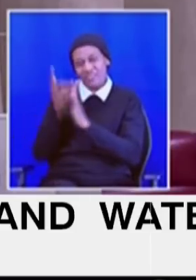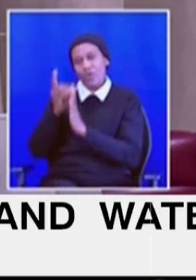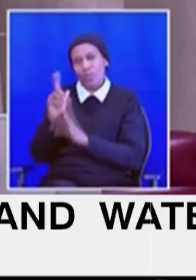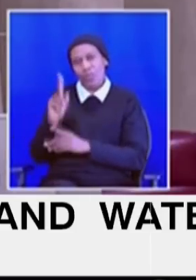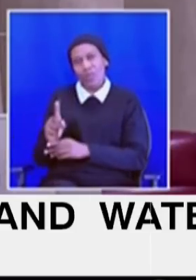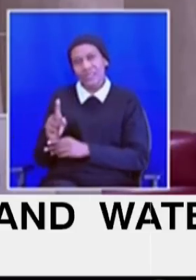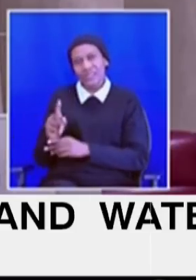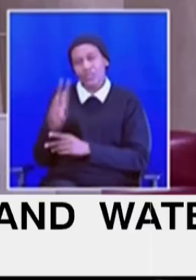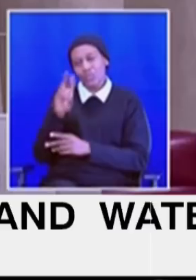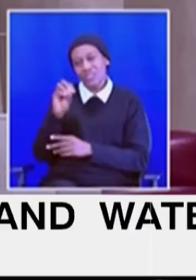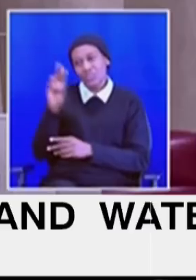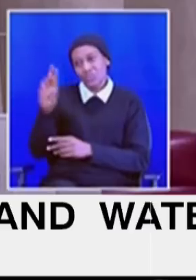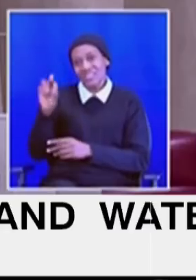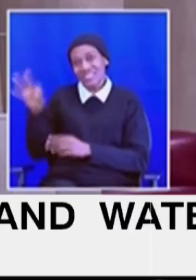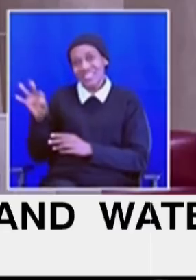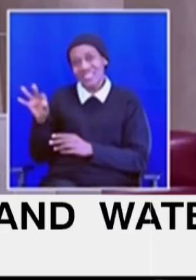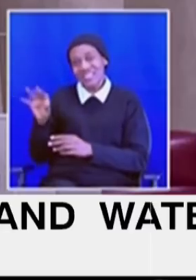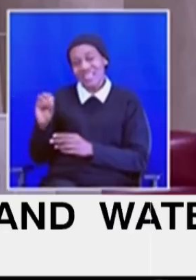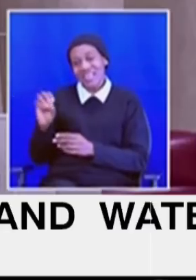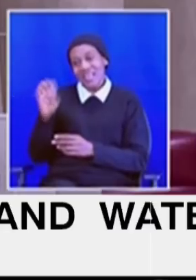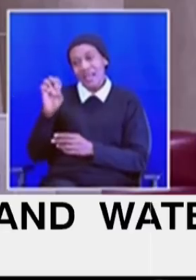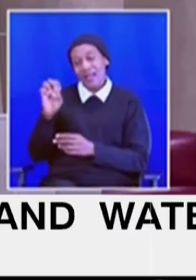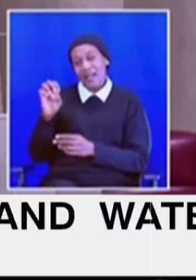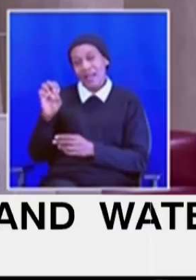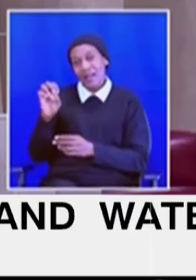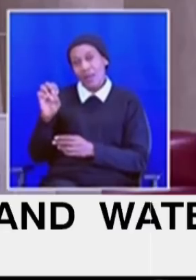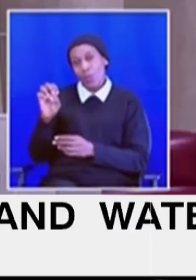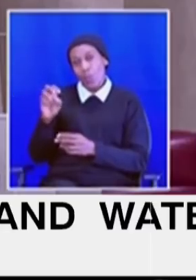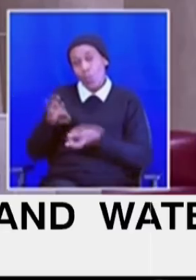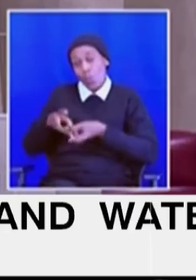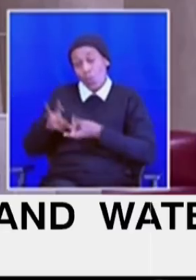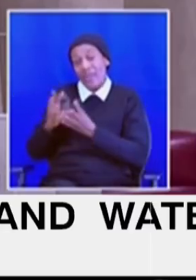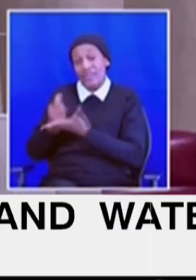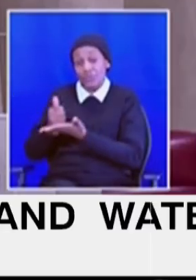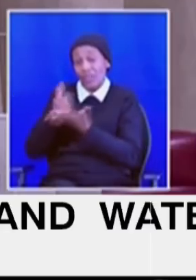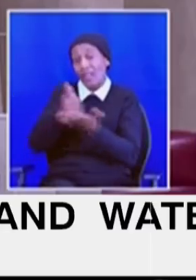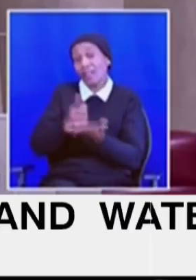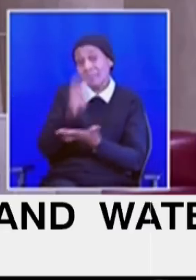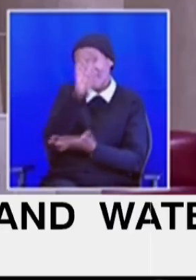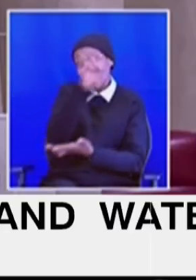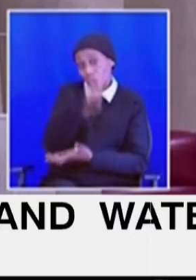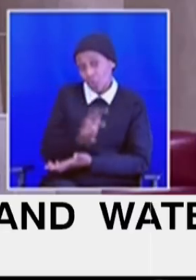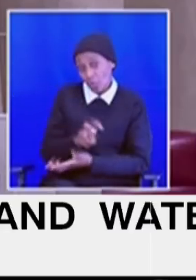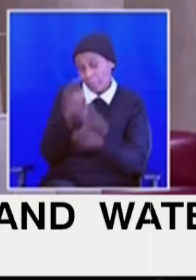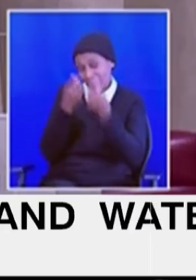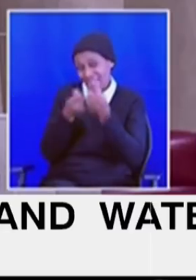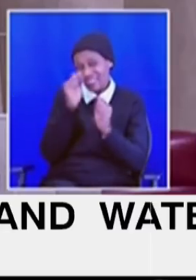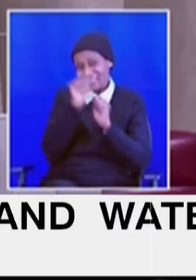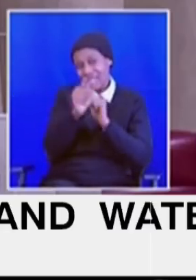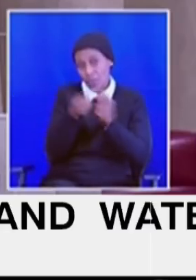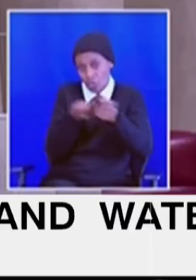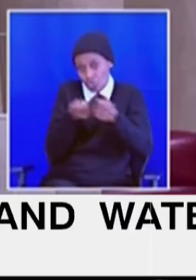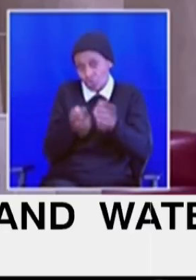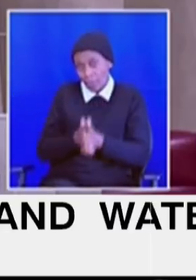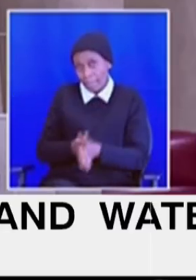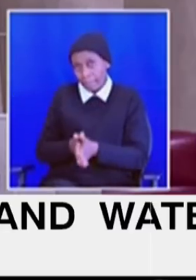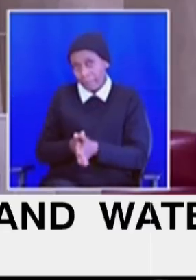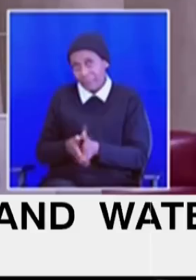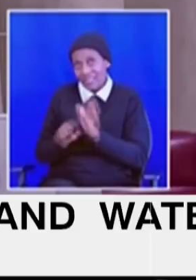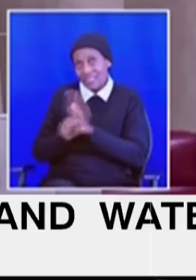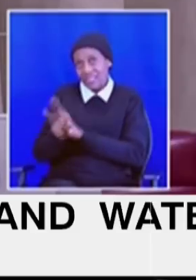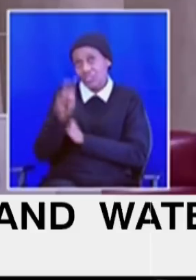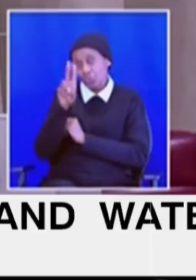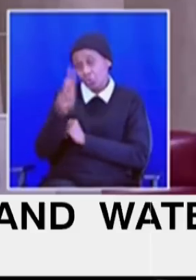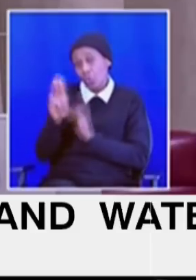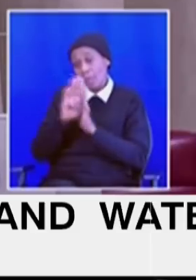Bill 2023 as a measure to improve ESCOM's financial situation. In terms of Section 2 of the